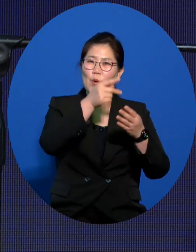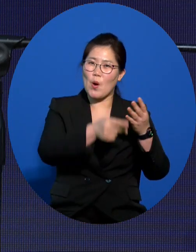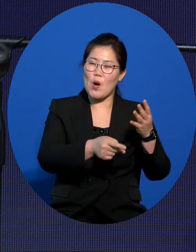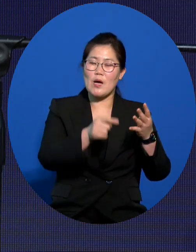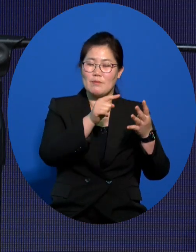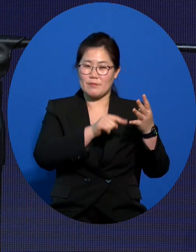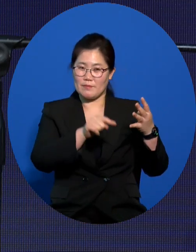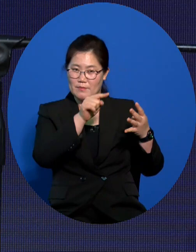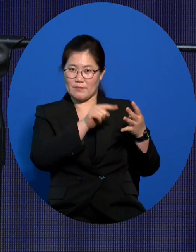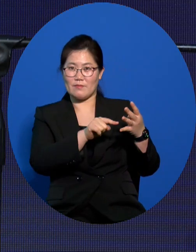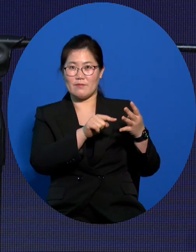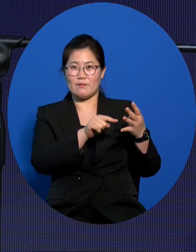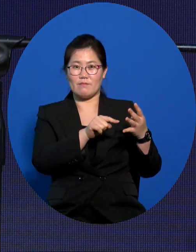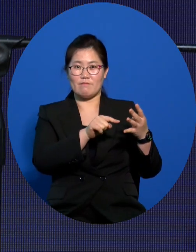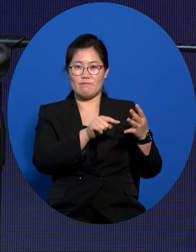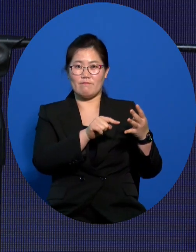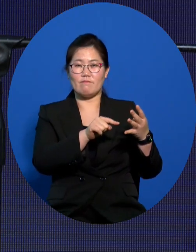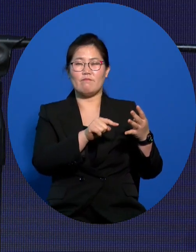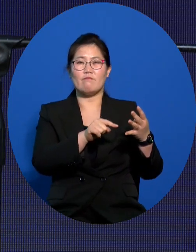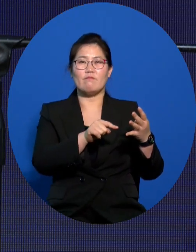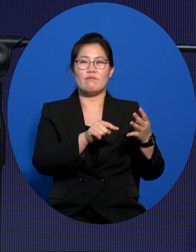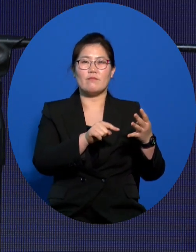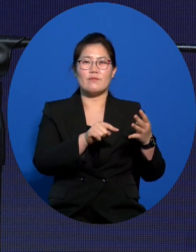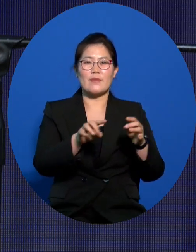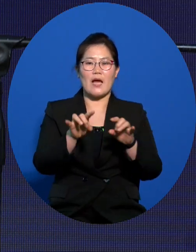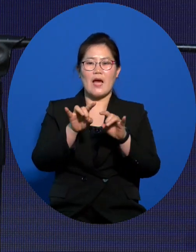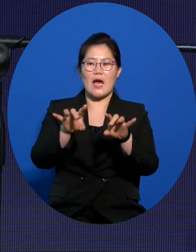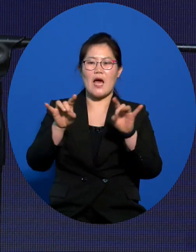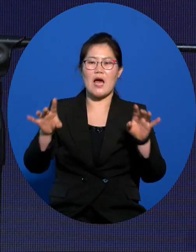all of these programs